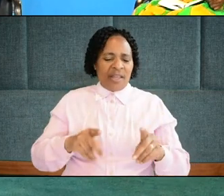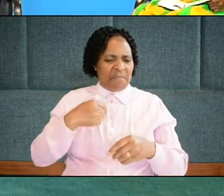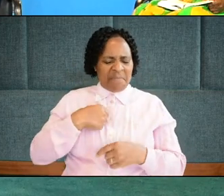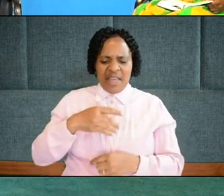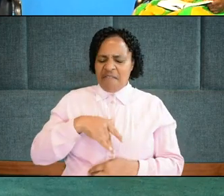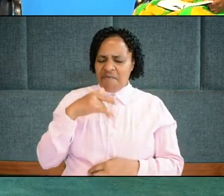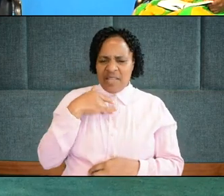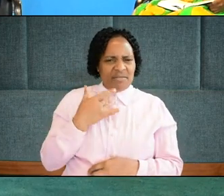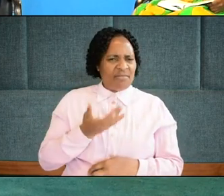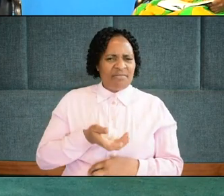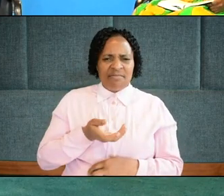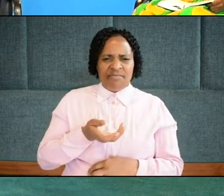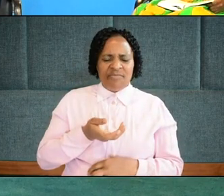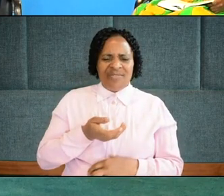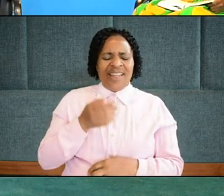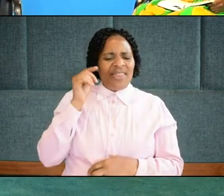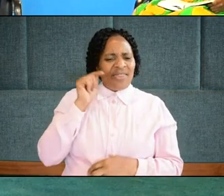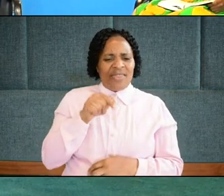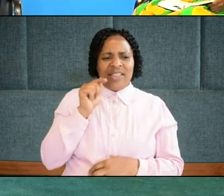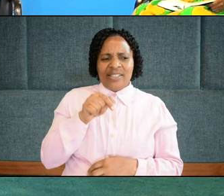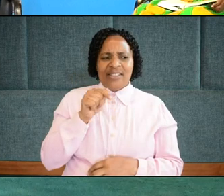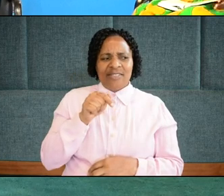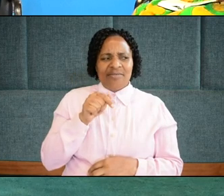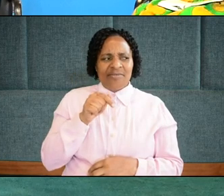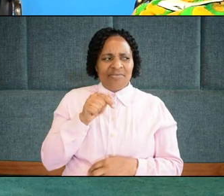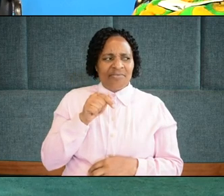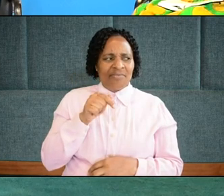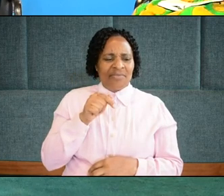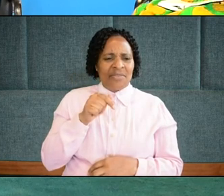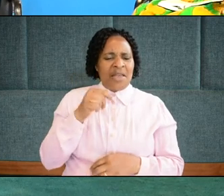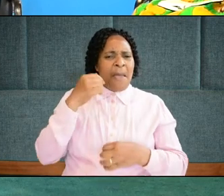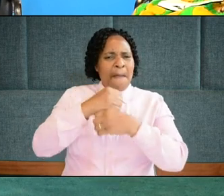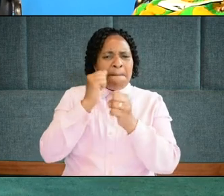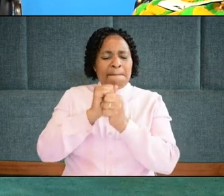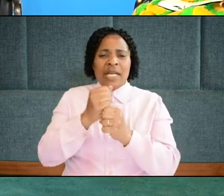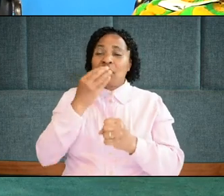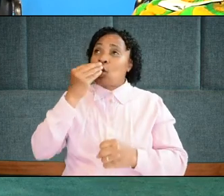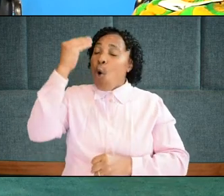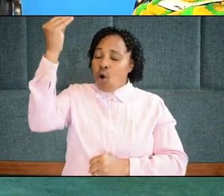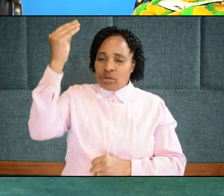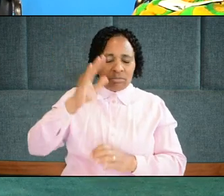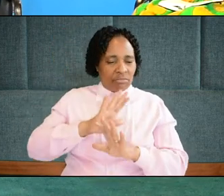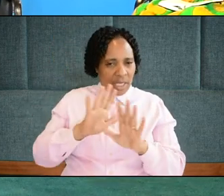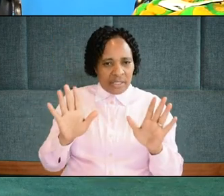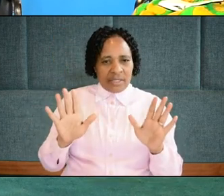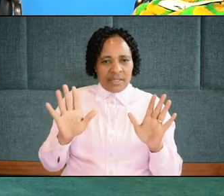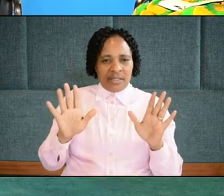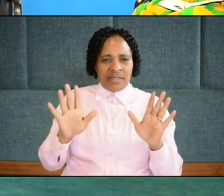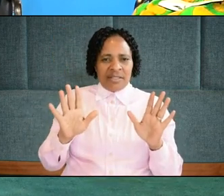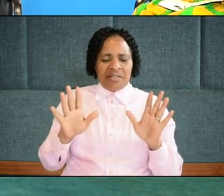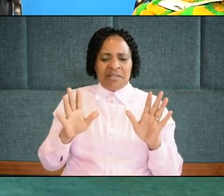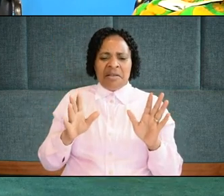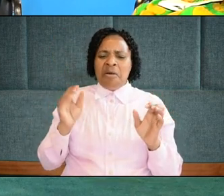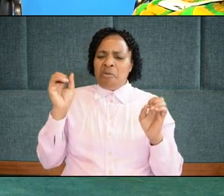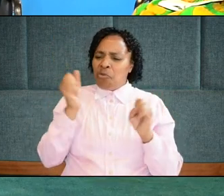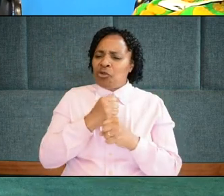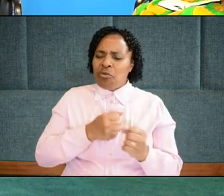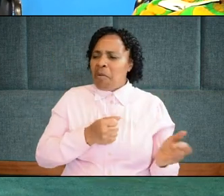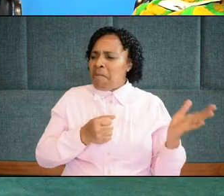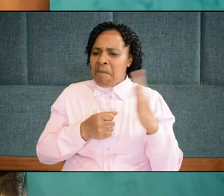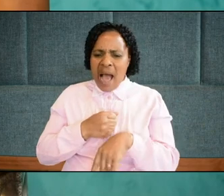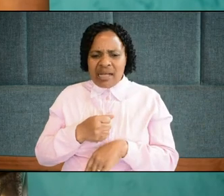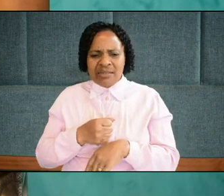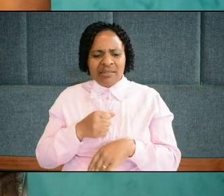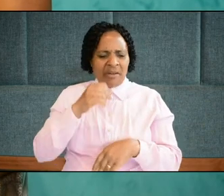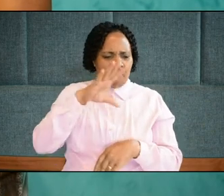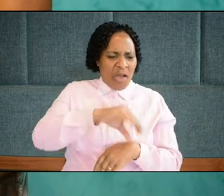I feel like this is, it. They made an oath, so they couldn't back out of it even when they